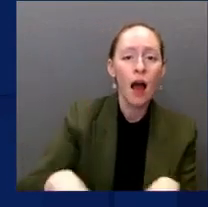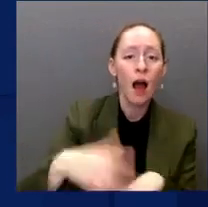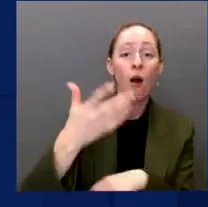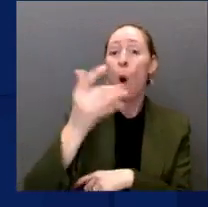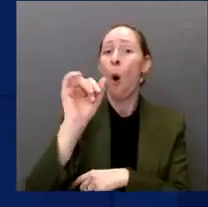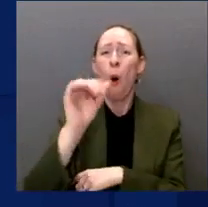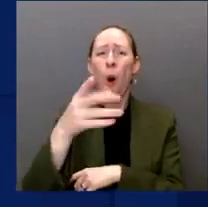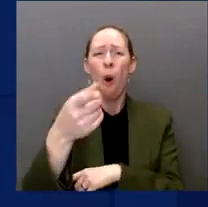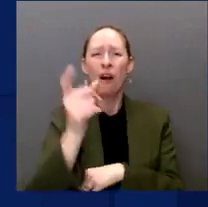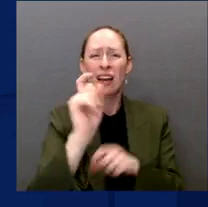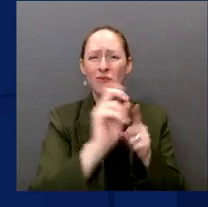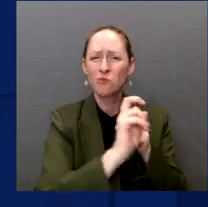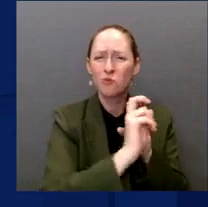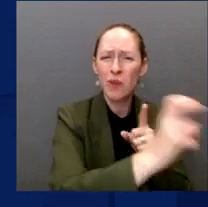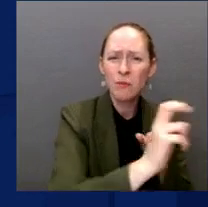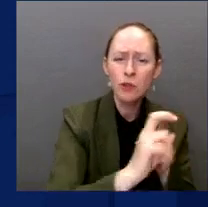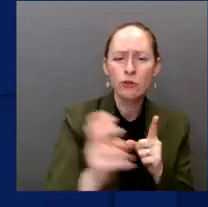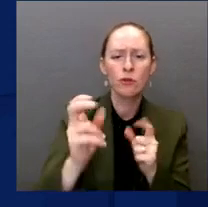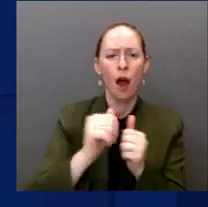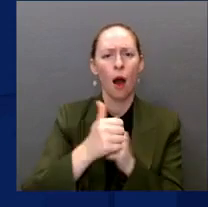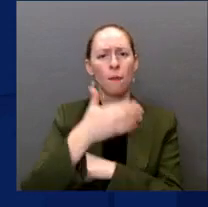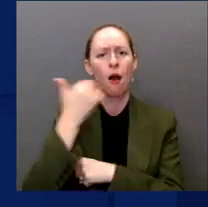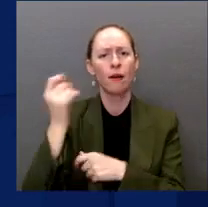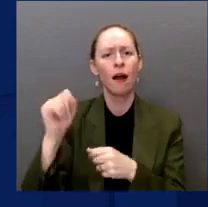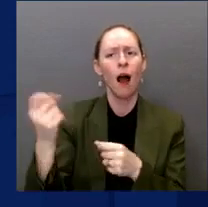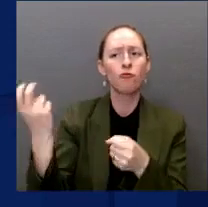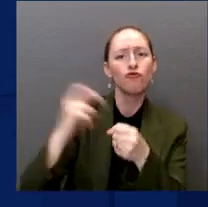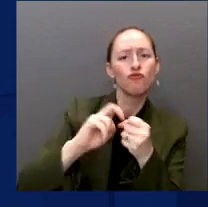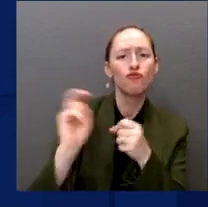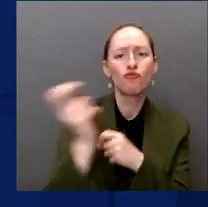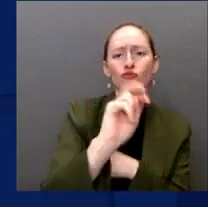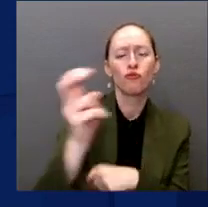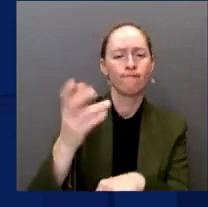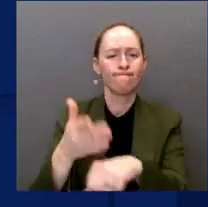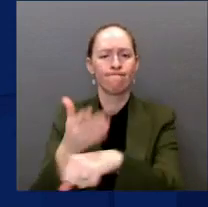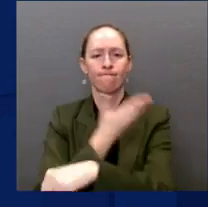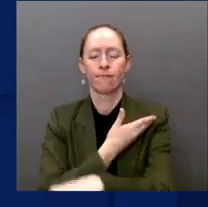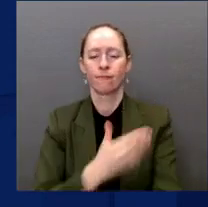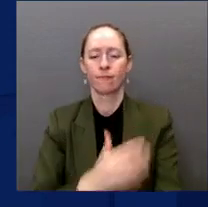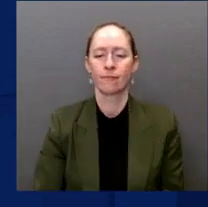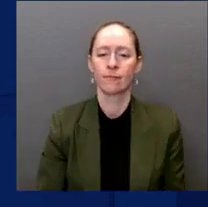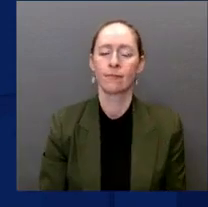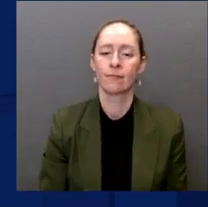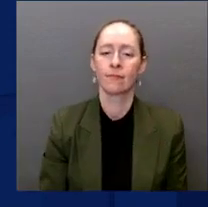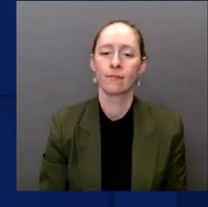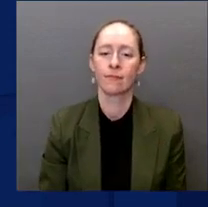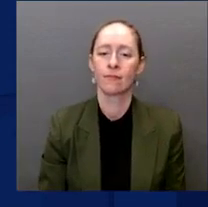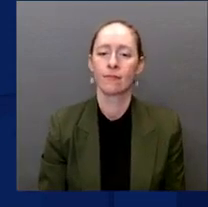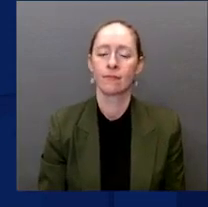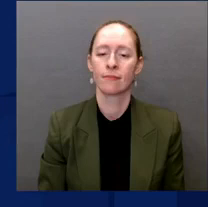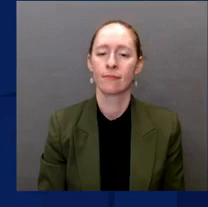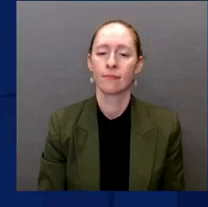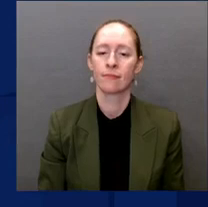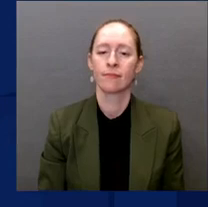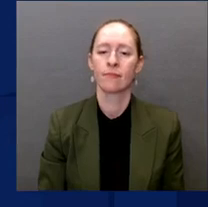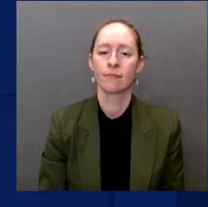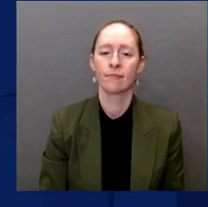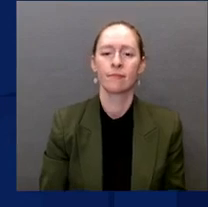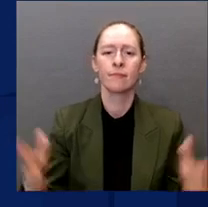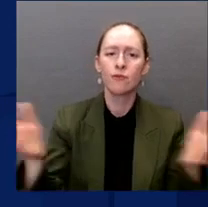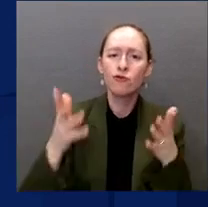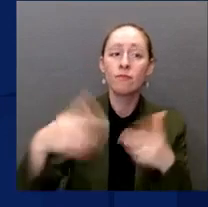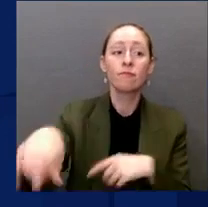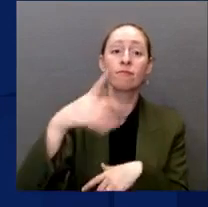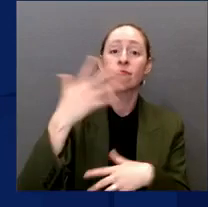to hike, to bike, to breathe fresh air. Through the Inflation Reduction Act, we're making historic investments in climate and public health